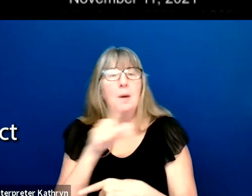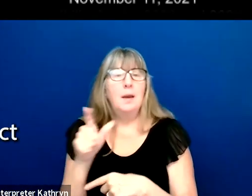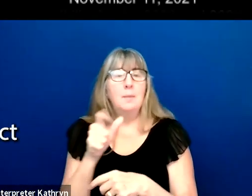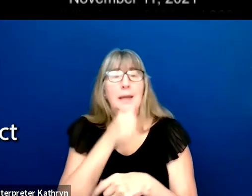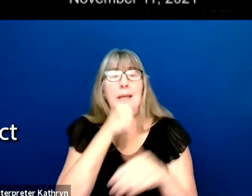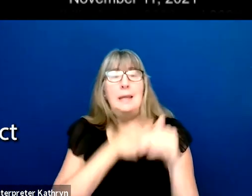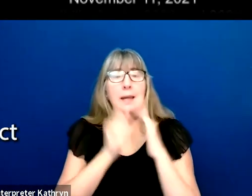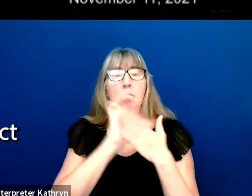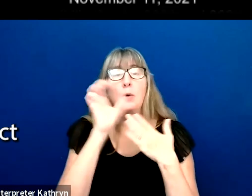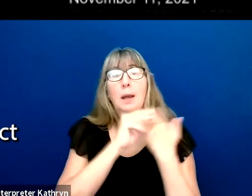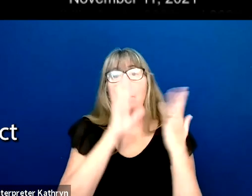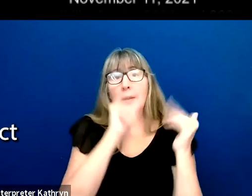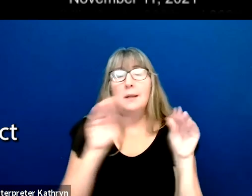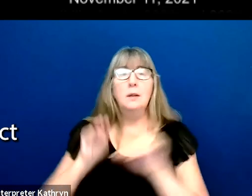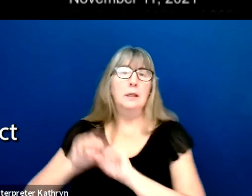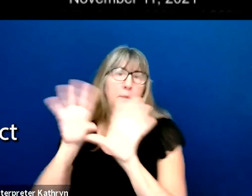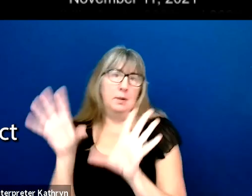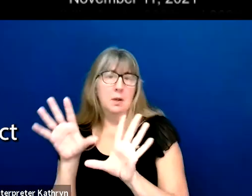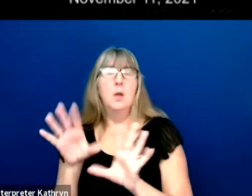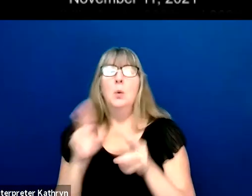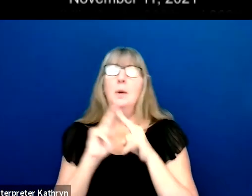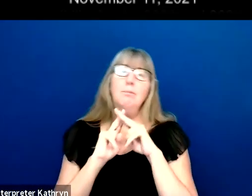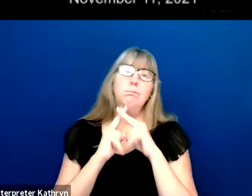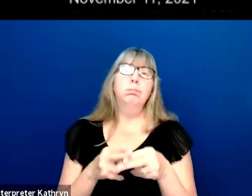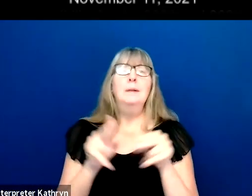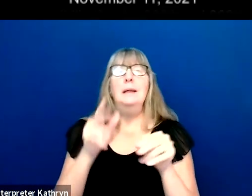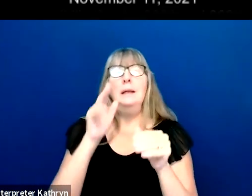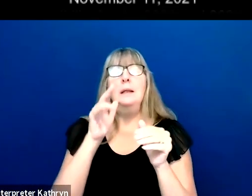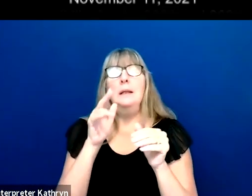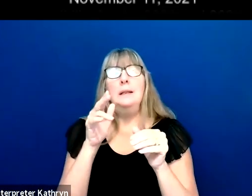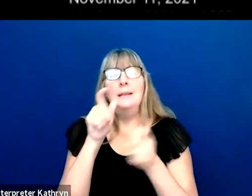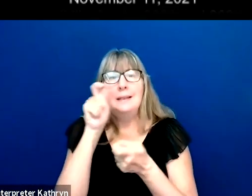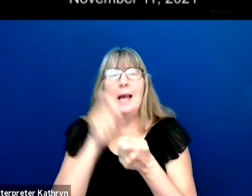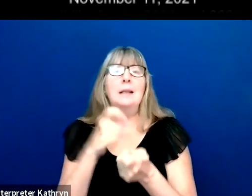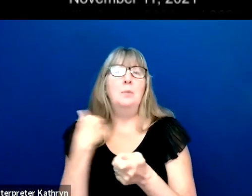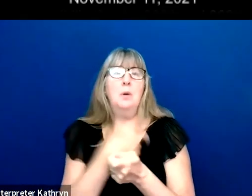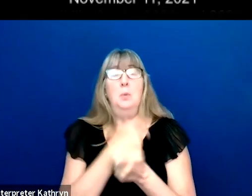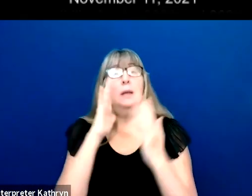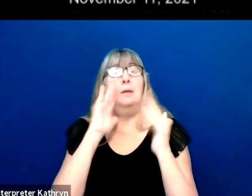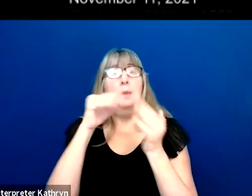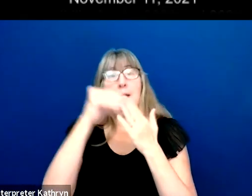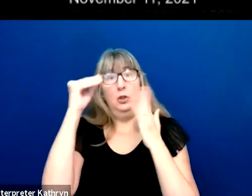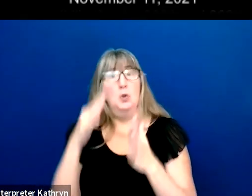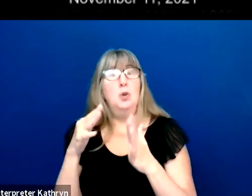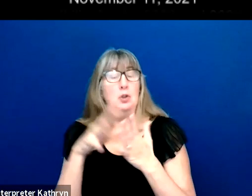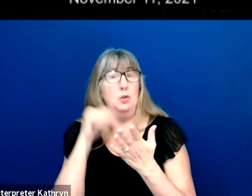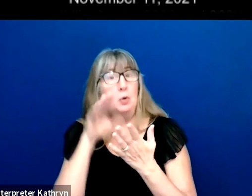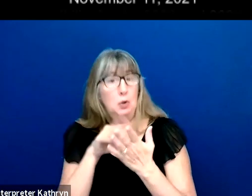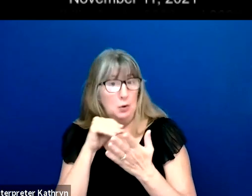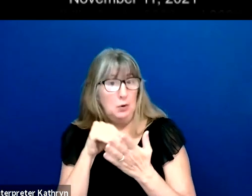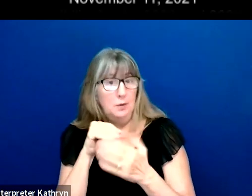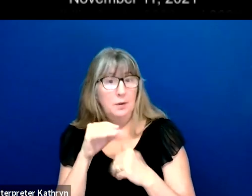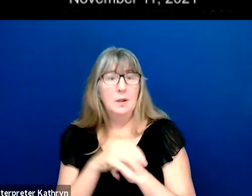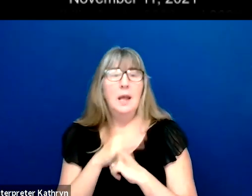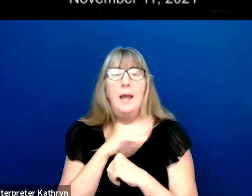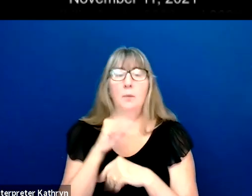calling out the things that we expect students to learn by osmosis, including osmosis. And we expect change to